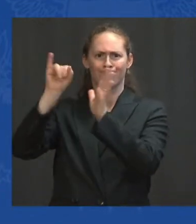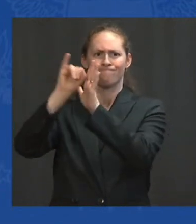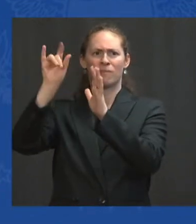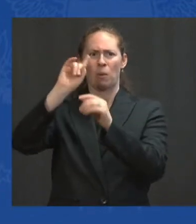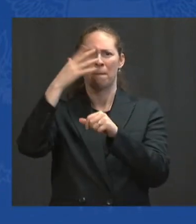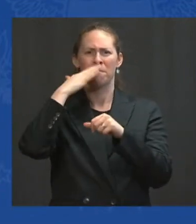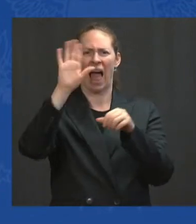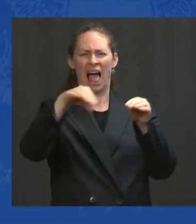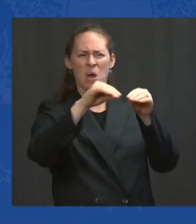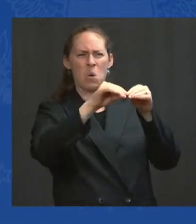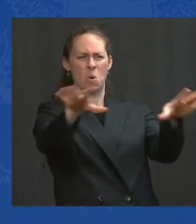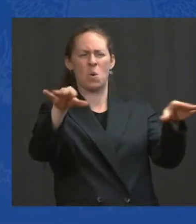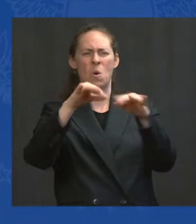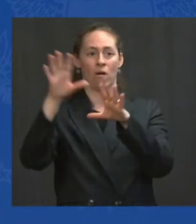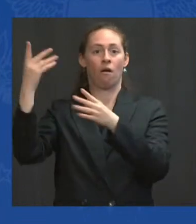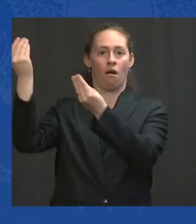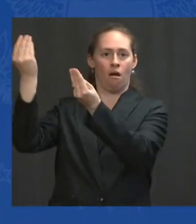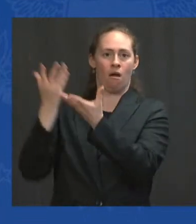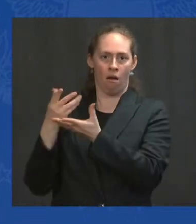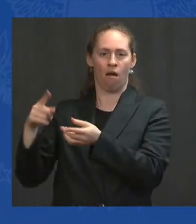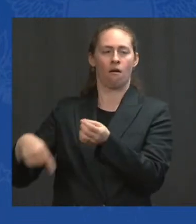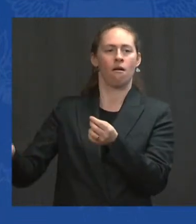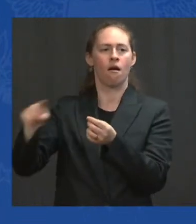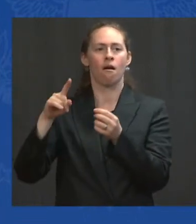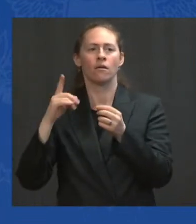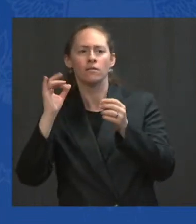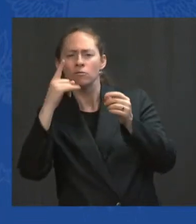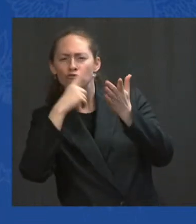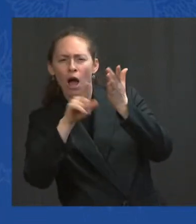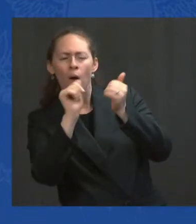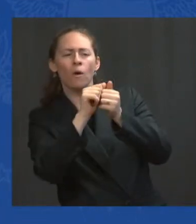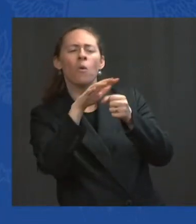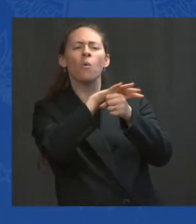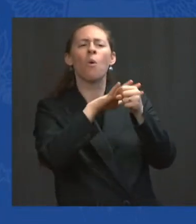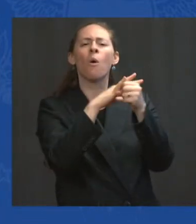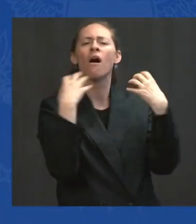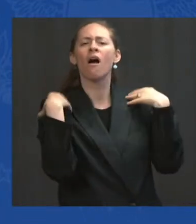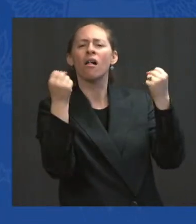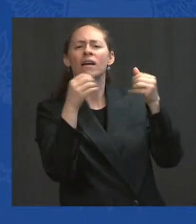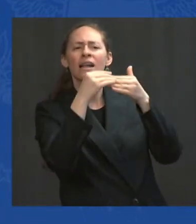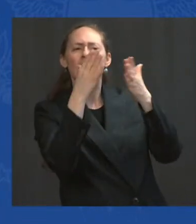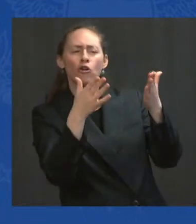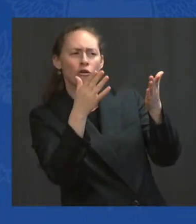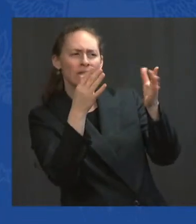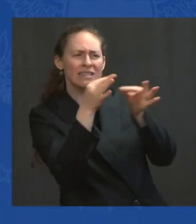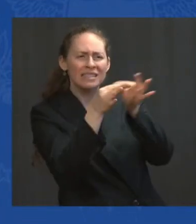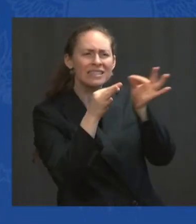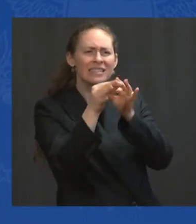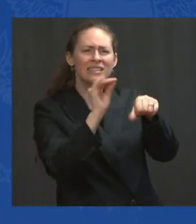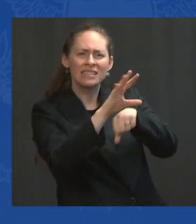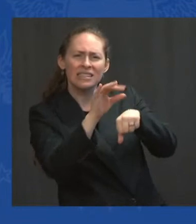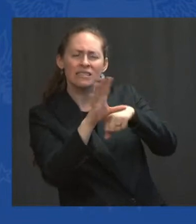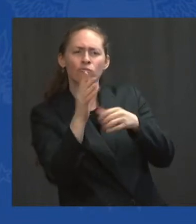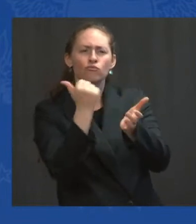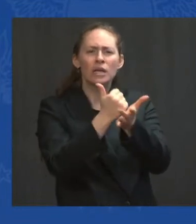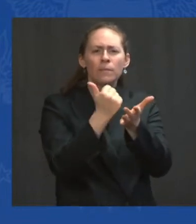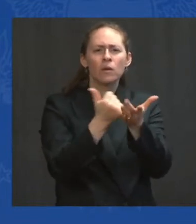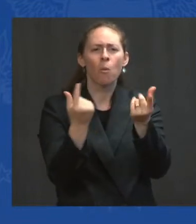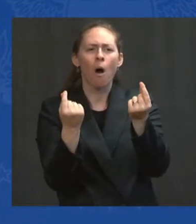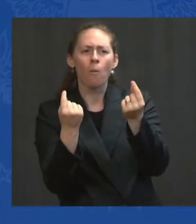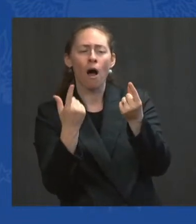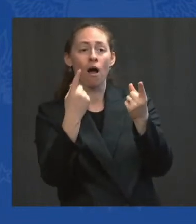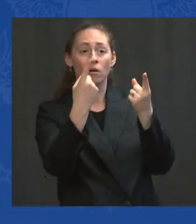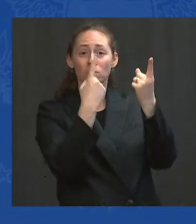health officials on getting more treatments for people with COVID, and helping states increase vaccine confidence, answer questions, and